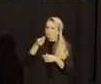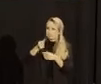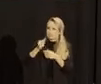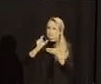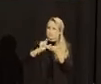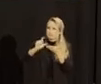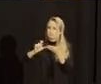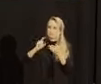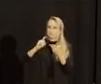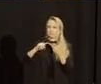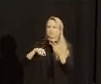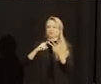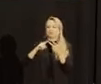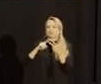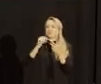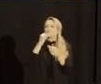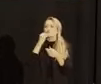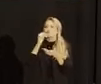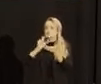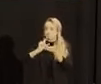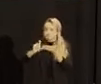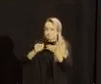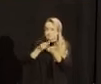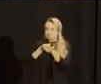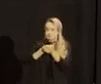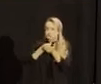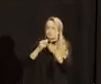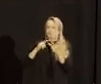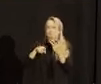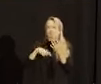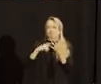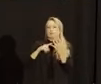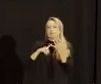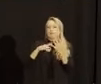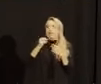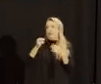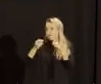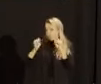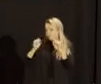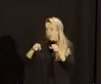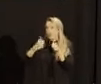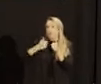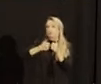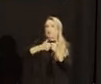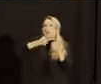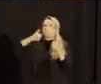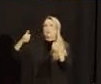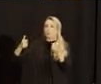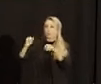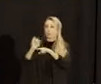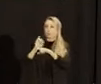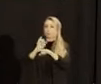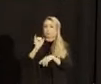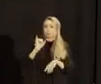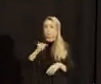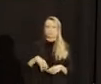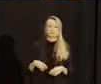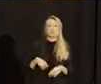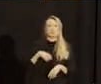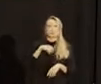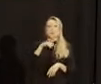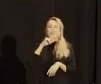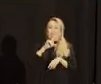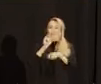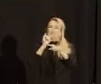provide remote internships. We recently conducted an evaluation of the 20 years of our internship